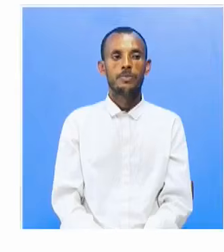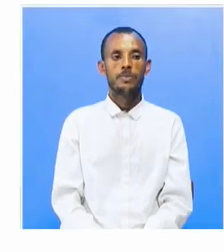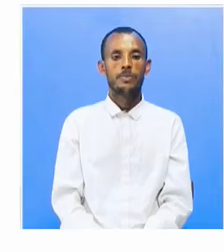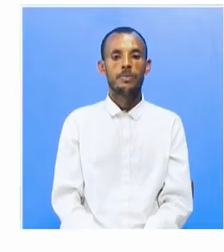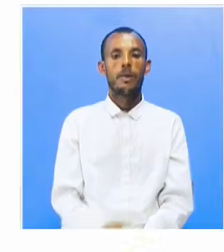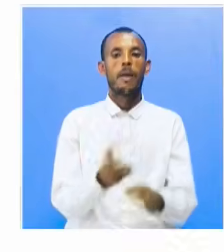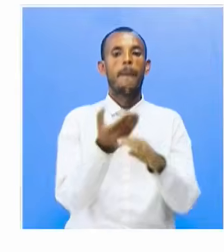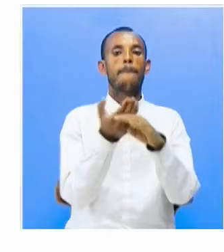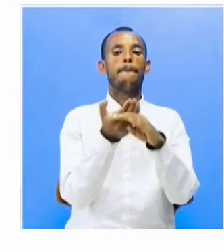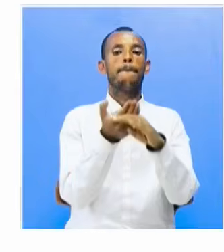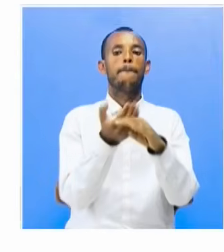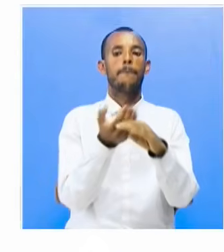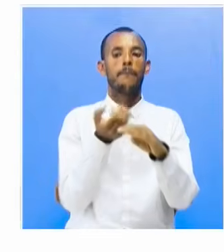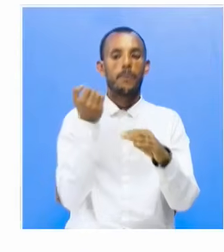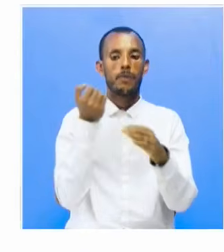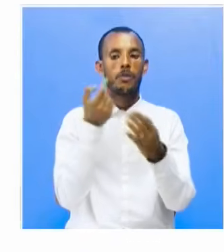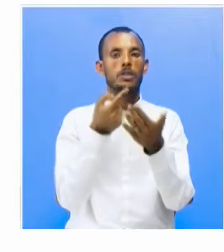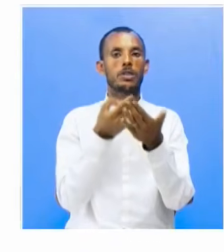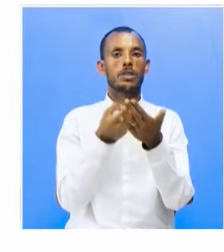Before this,